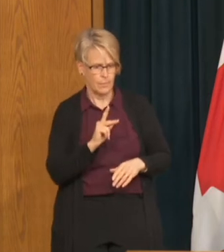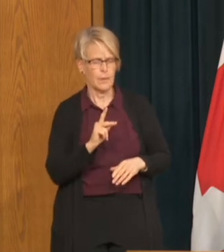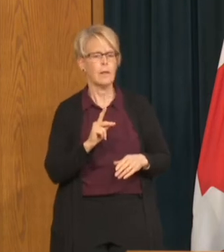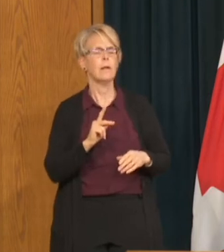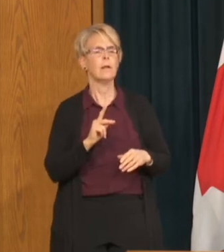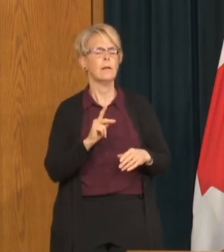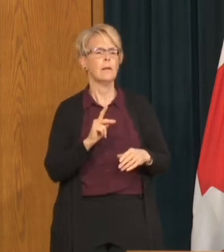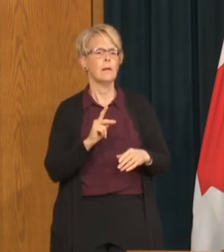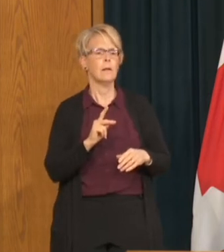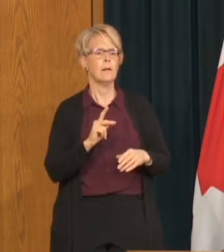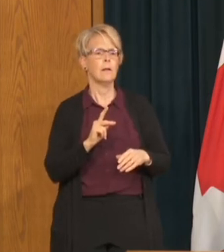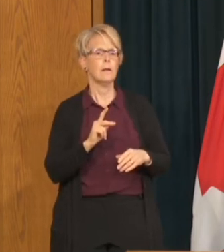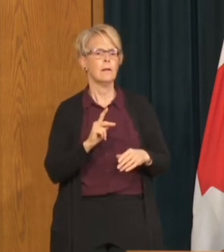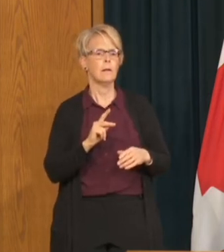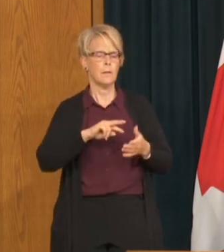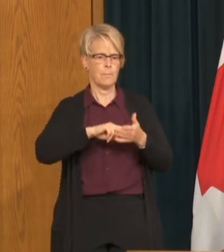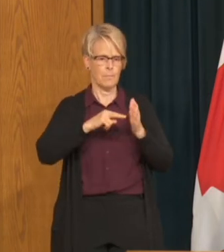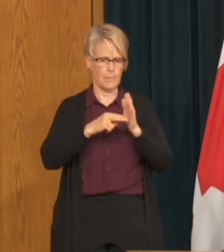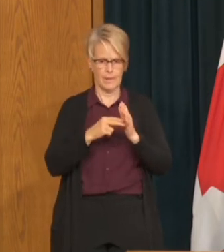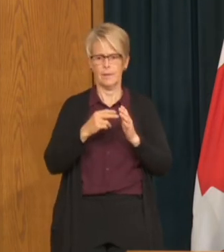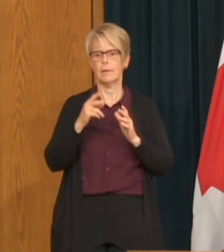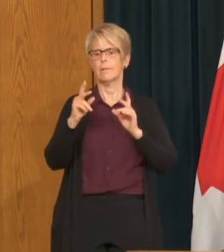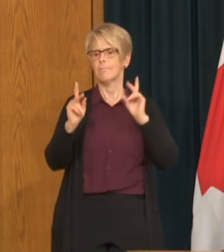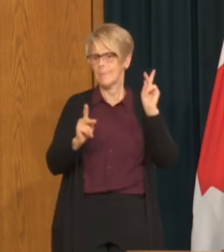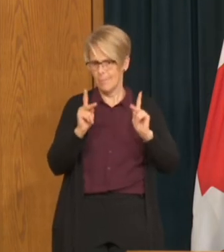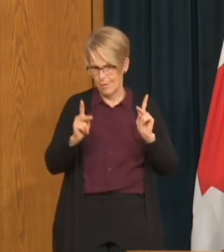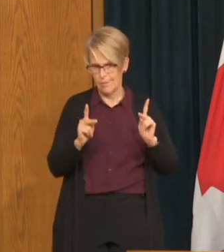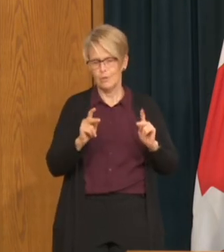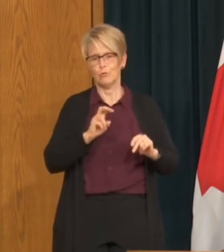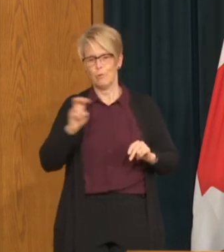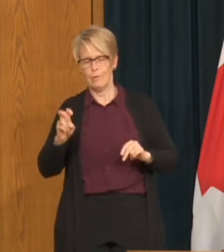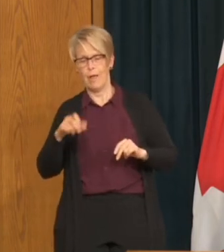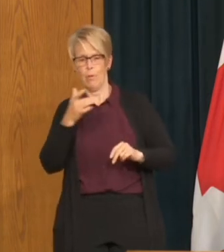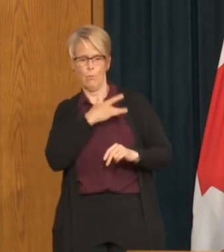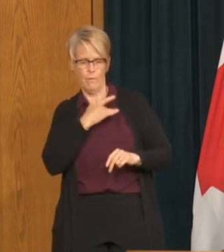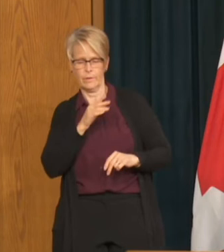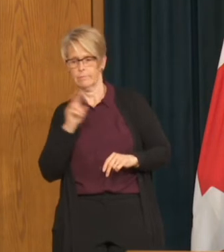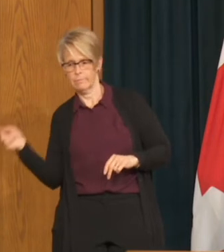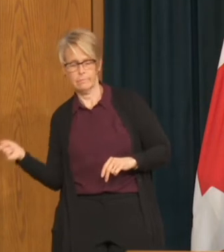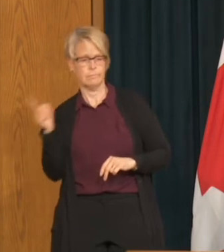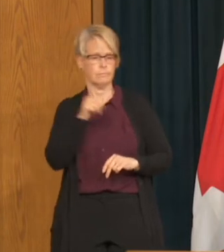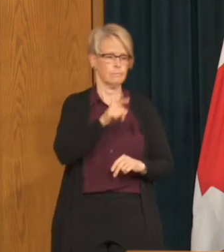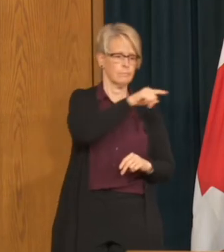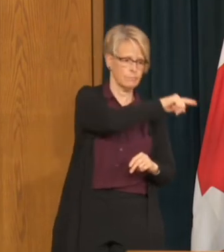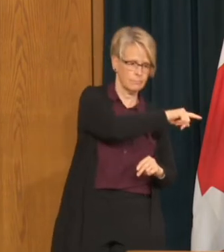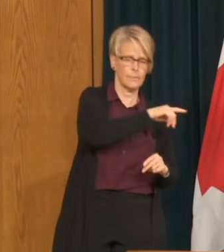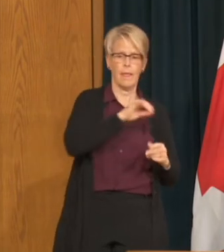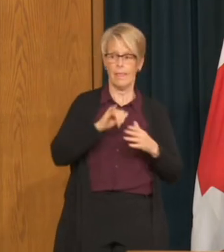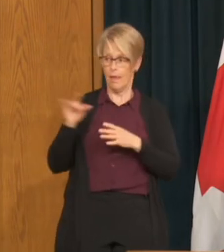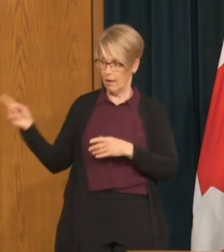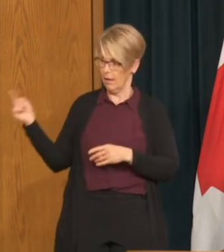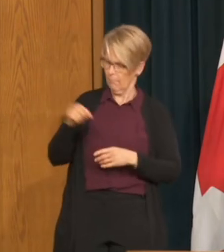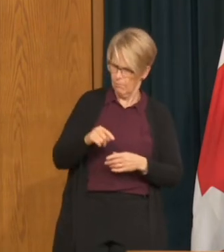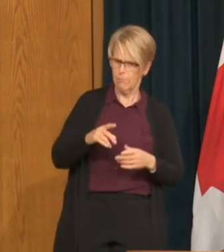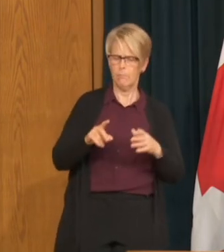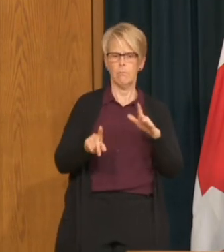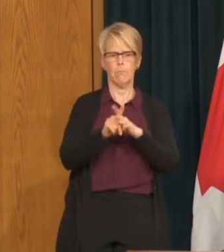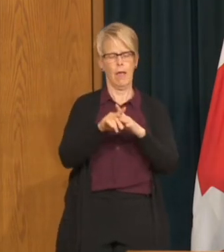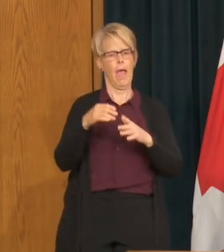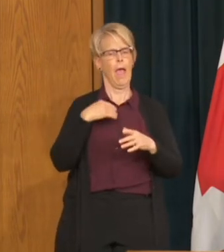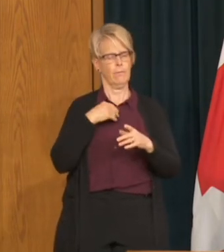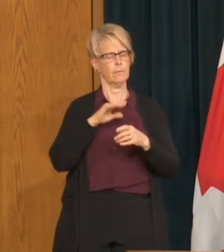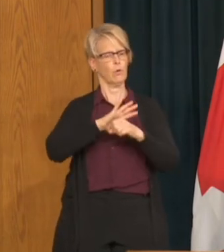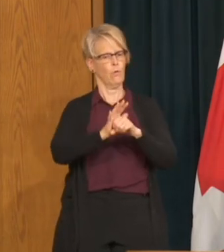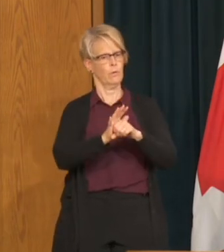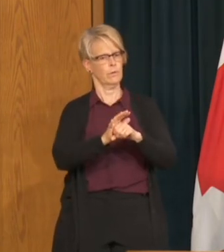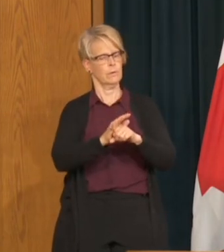have essential interprovincial travel, and we will continue to see both cases popping up in the community at very low numbers,